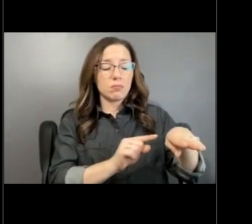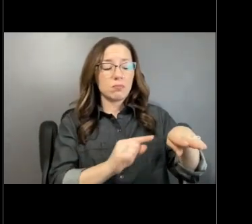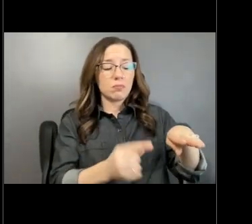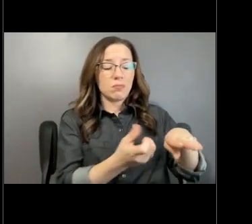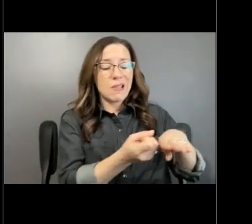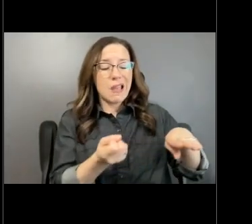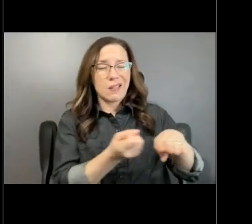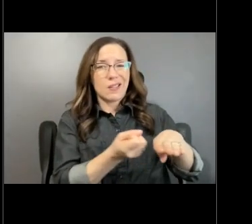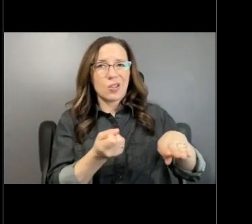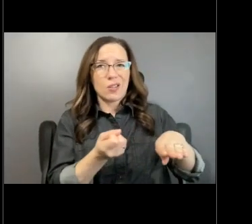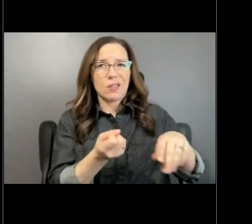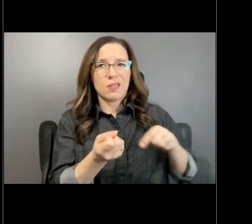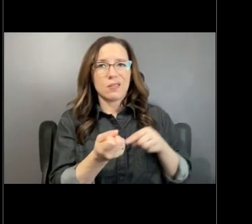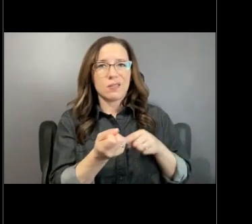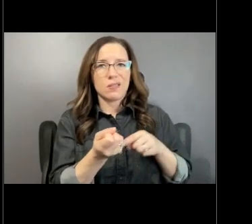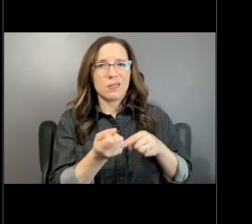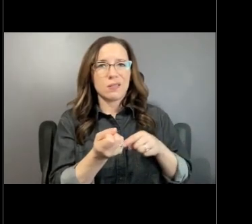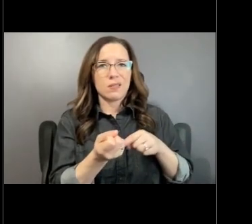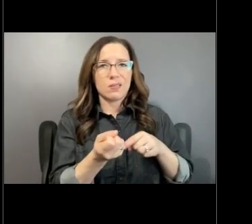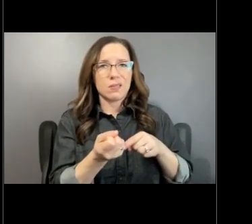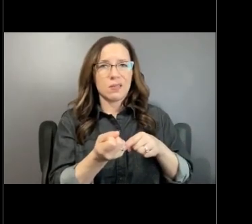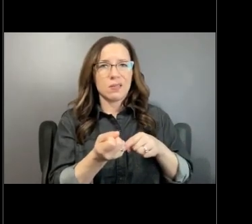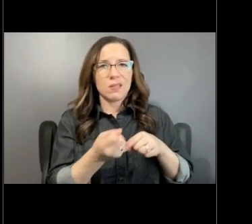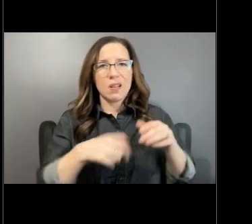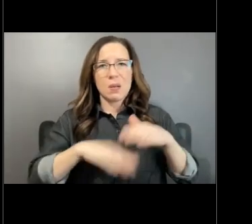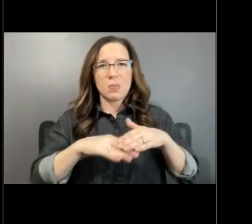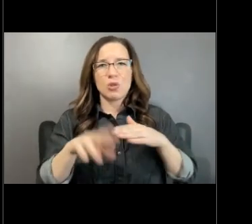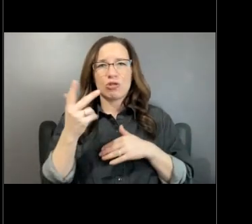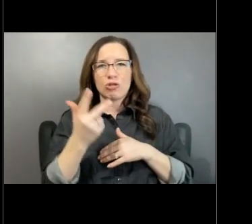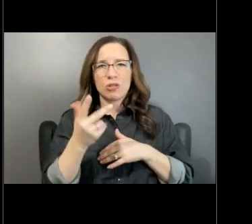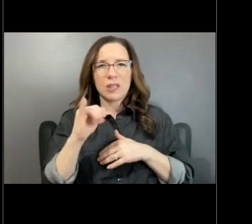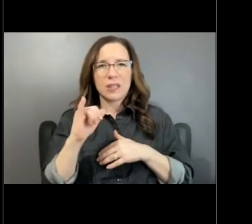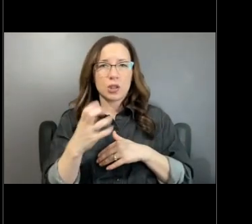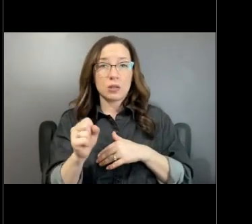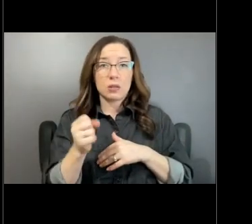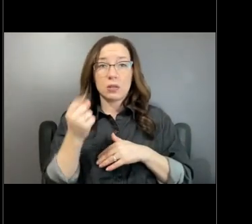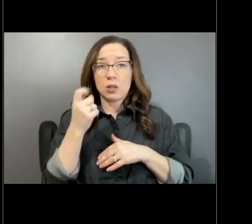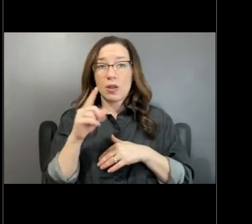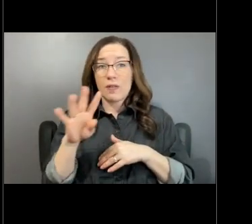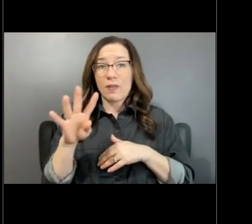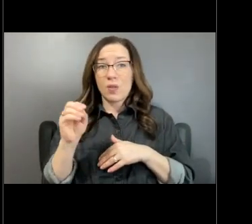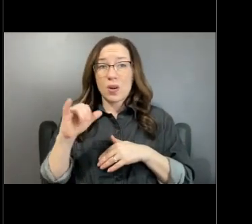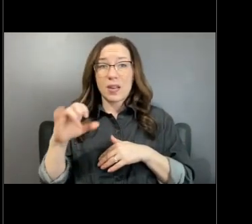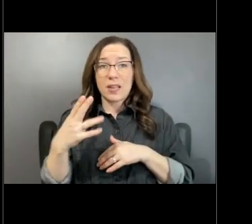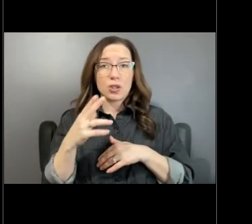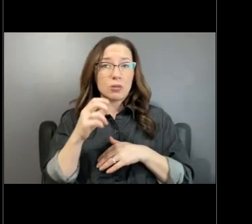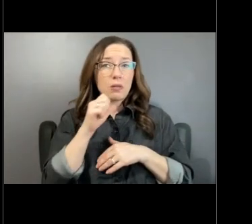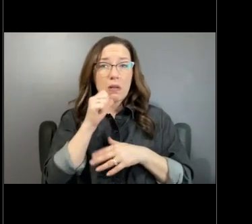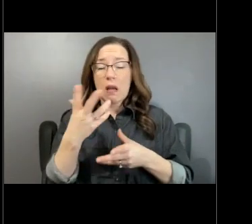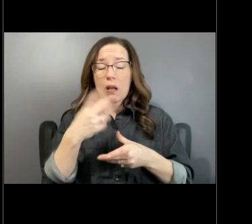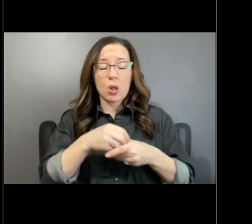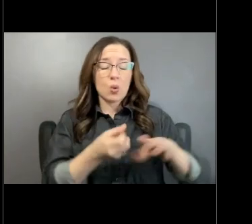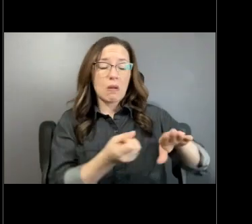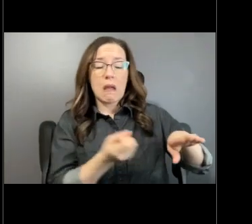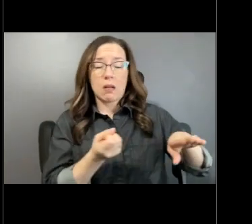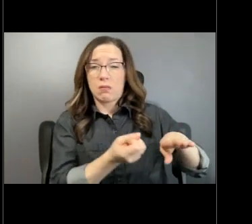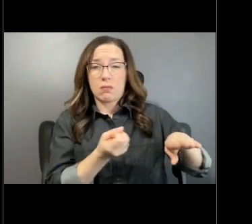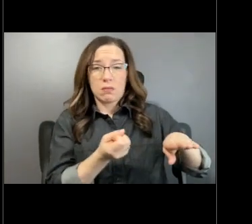in mind, the 40-inch clearance does not include handles